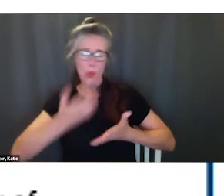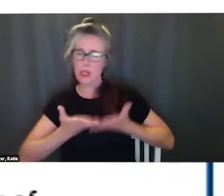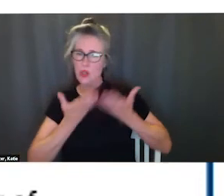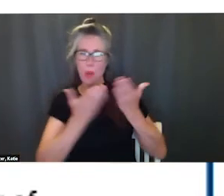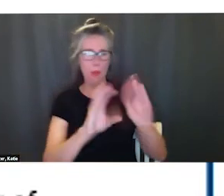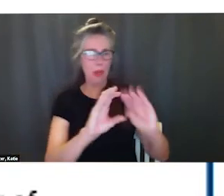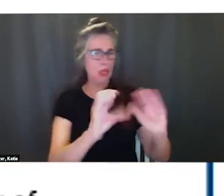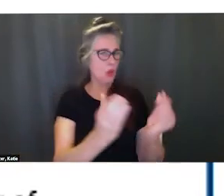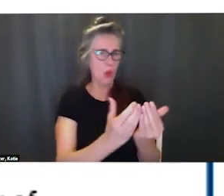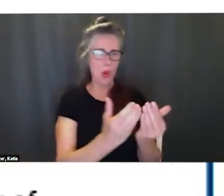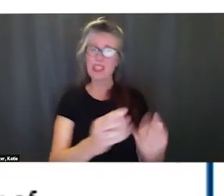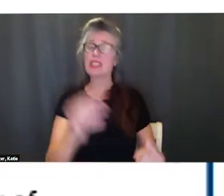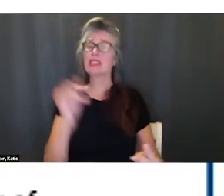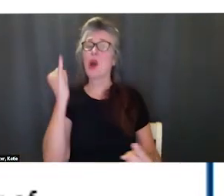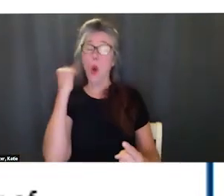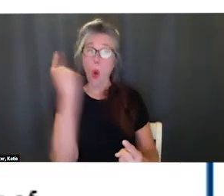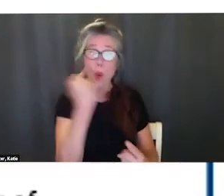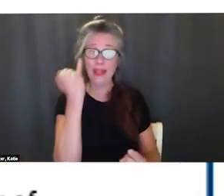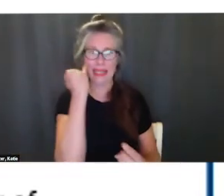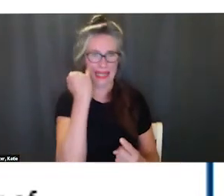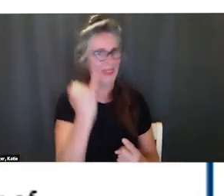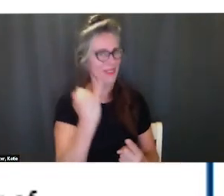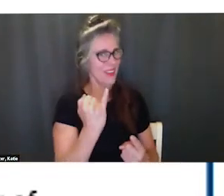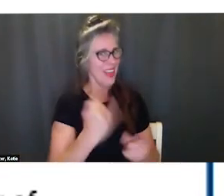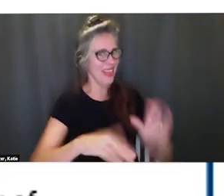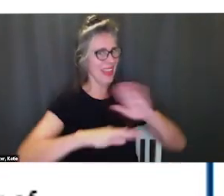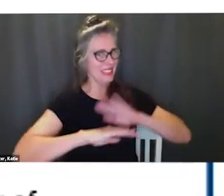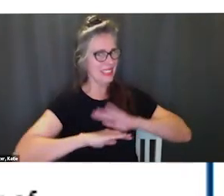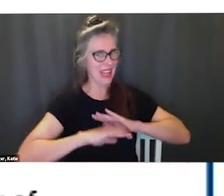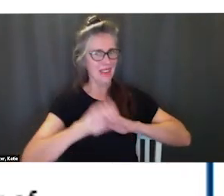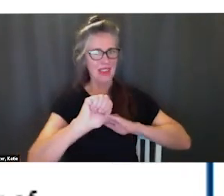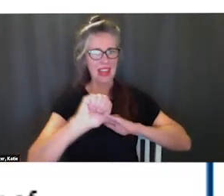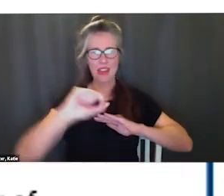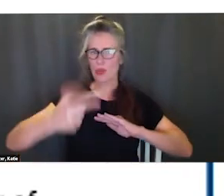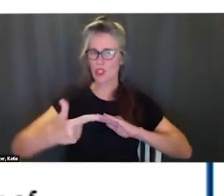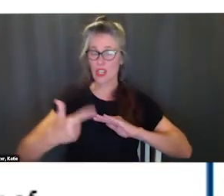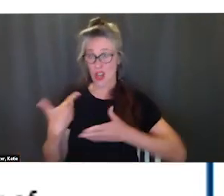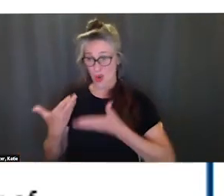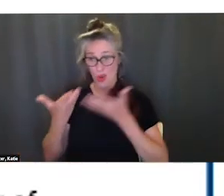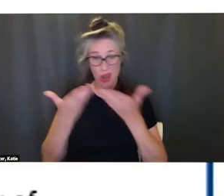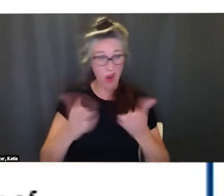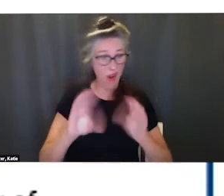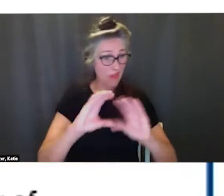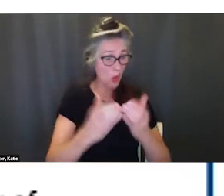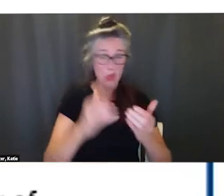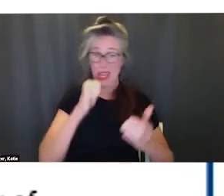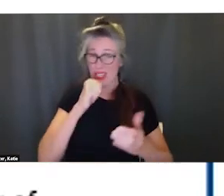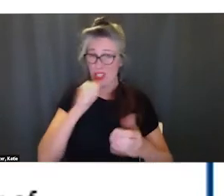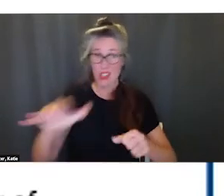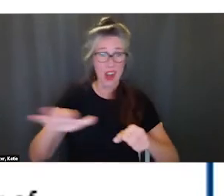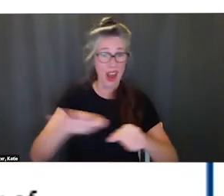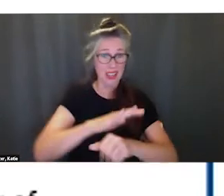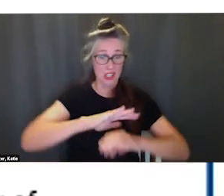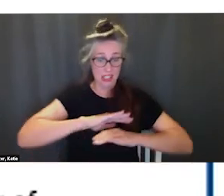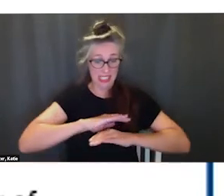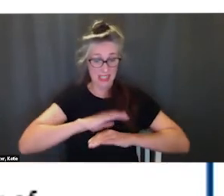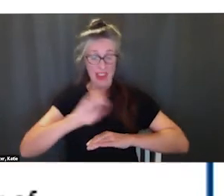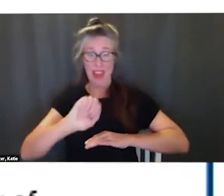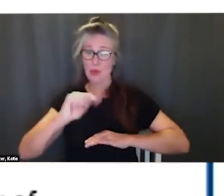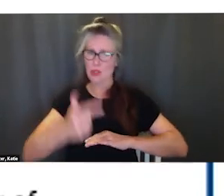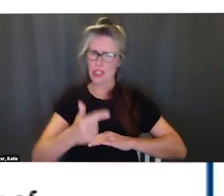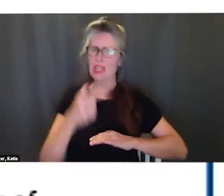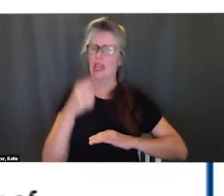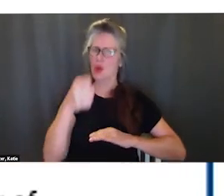not fulfill A through G. We don't offer courses that do not fulfill A through G. That is a dynamic space, as you can see here, always